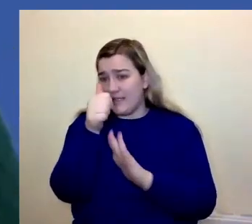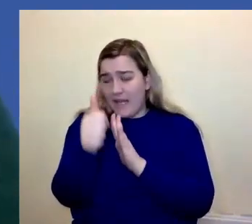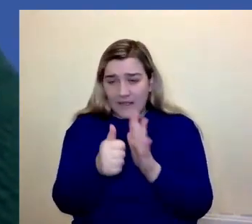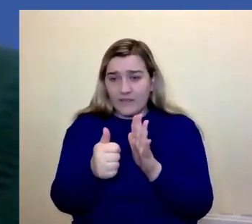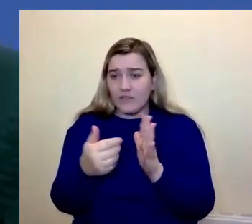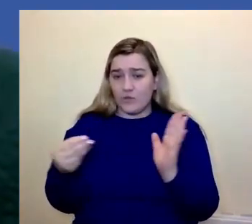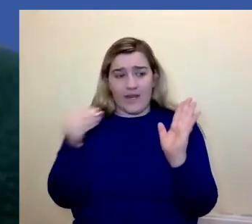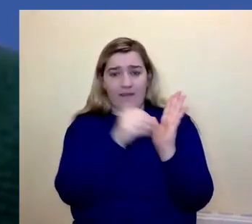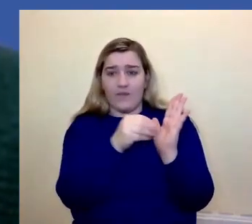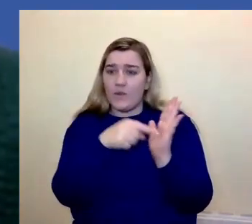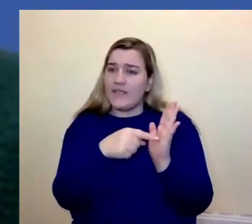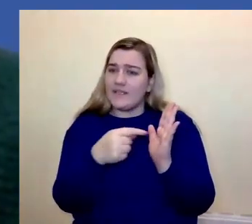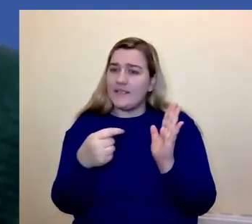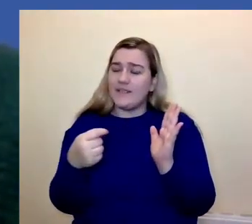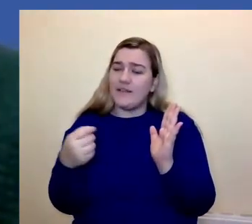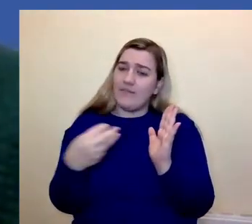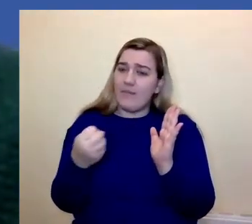find, Stuart, that was most